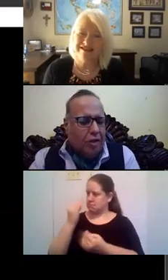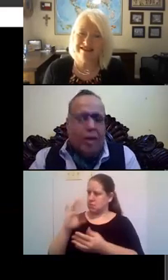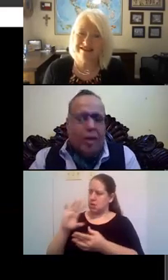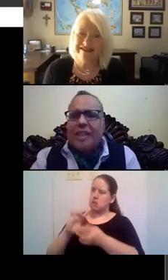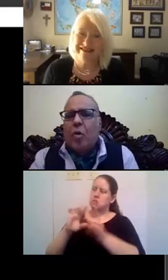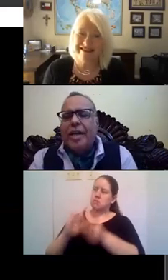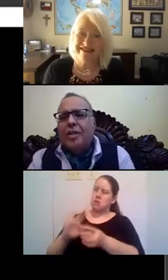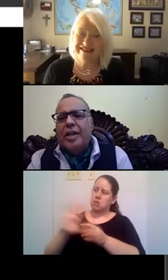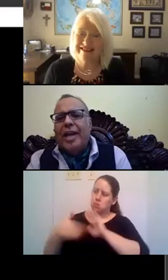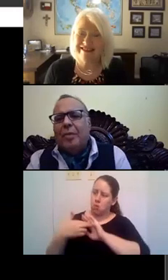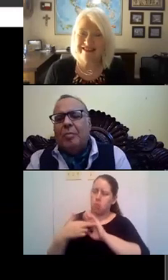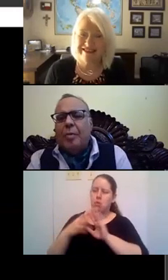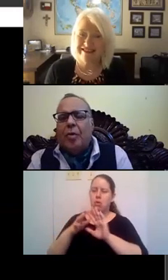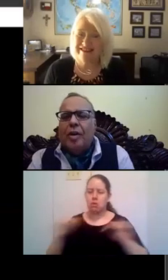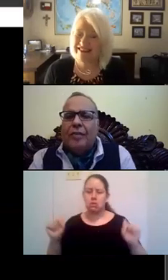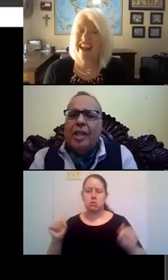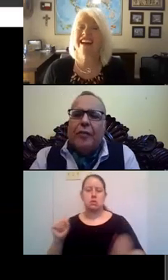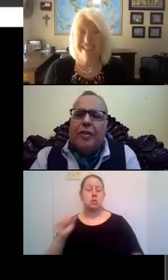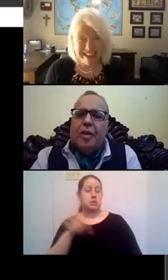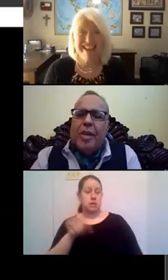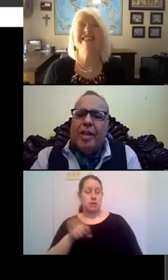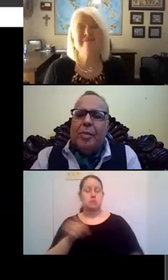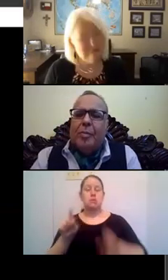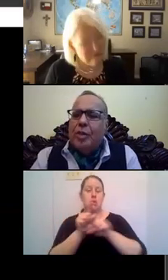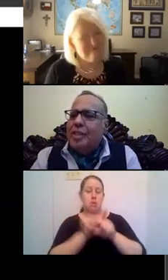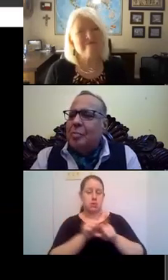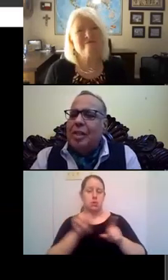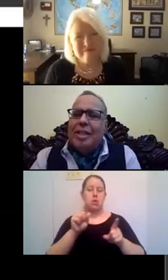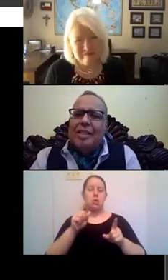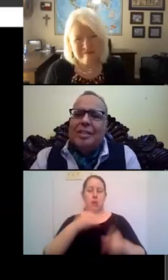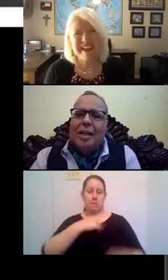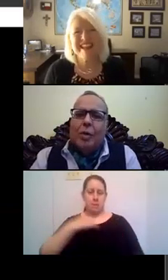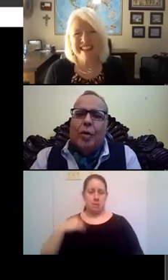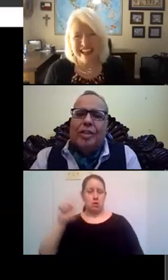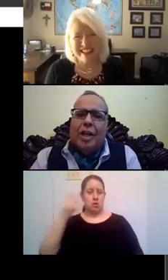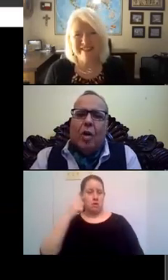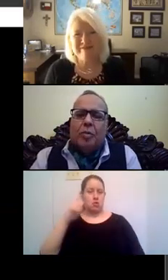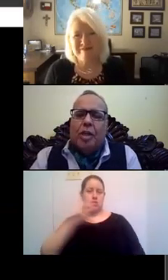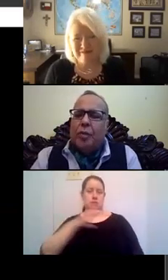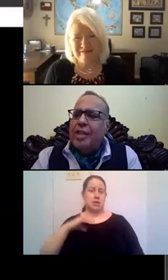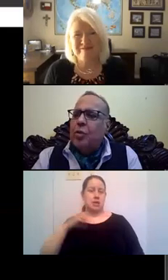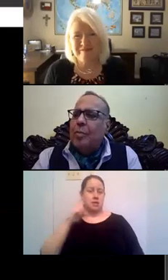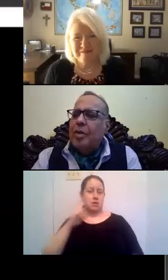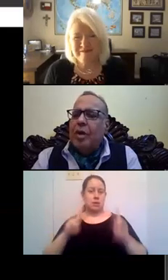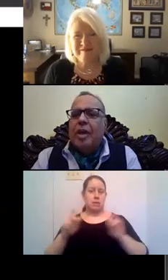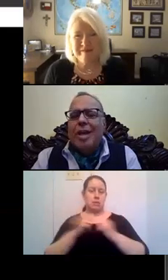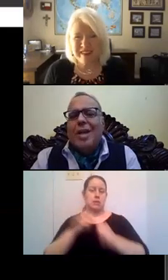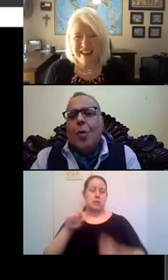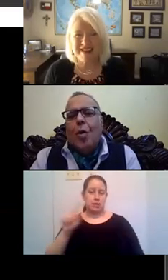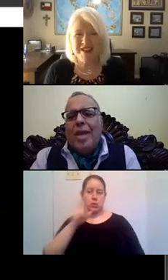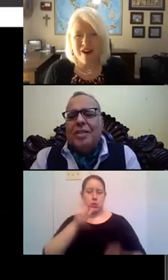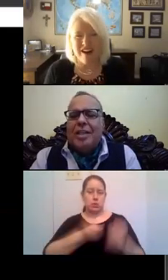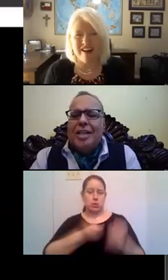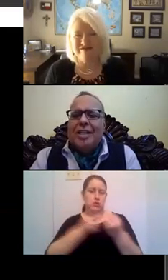sure. Also, I'd like to point out that I am a member of the Governor's Committee on People with Disabilities, who is sponsoring this webinar.